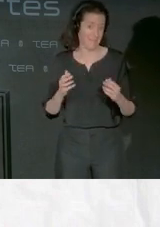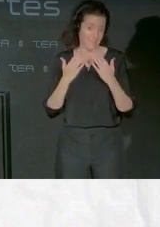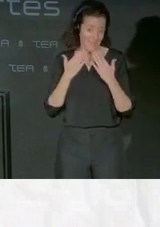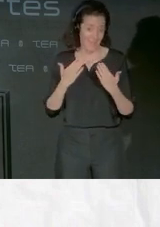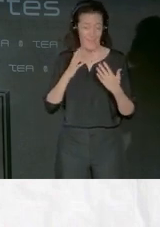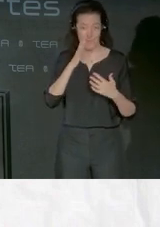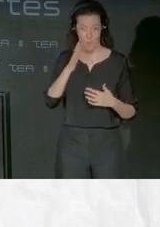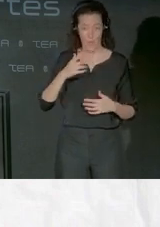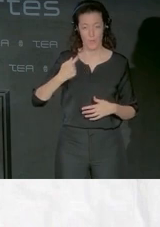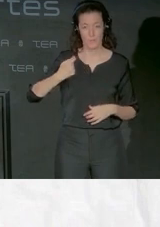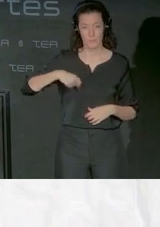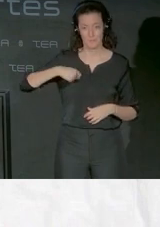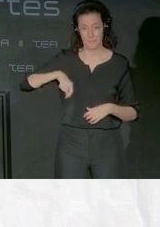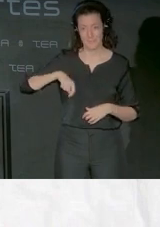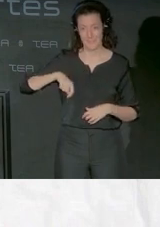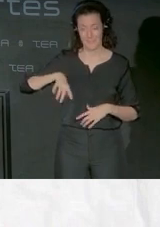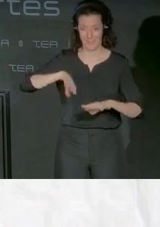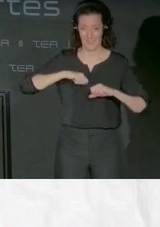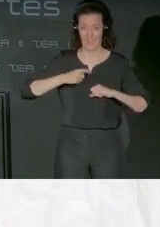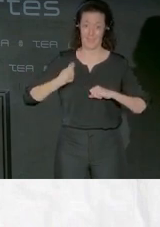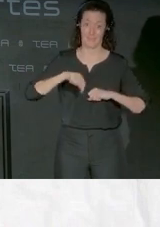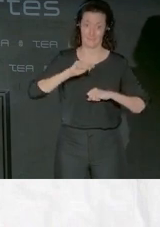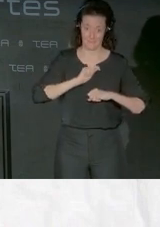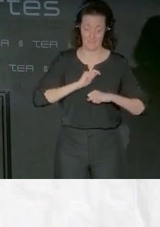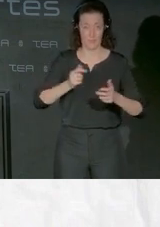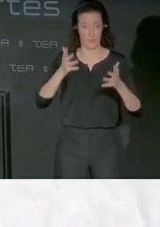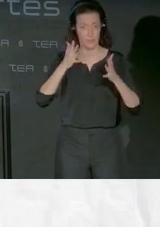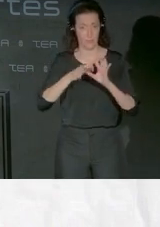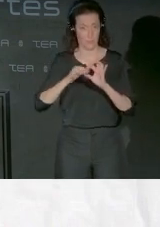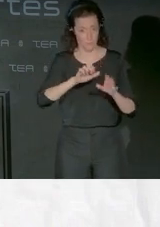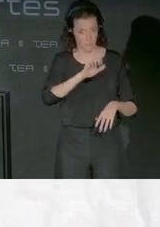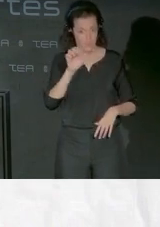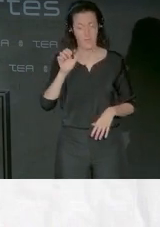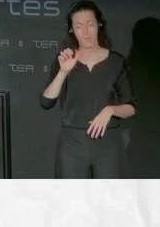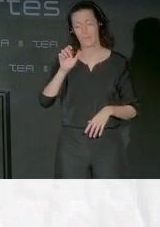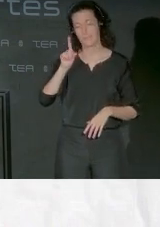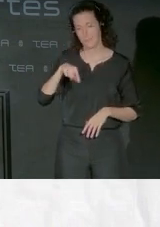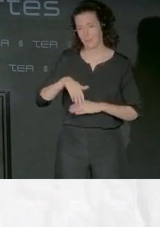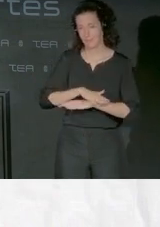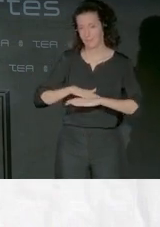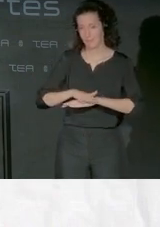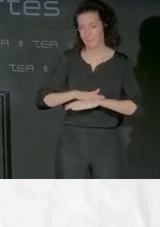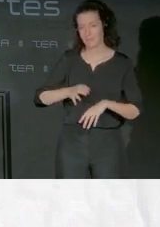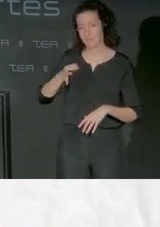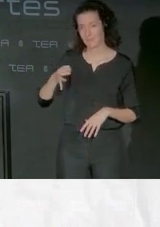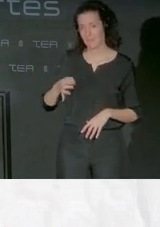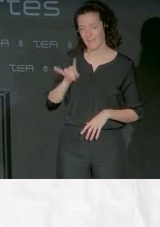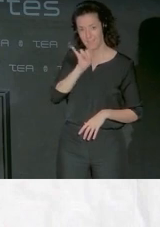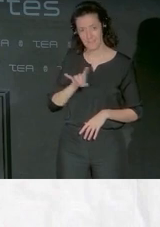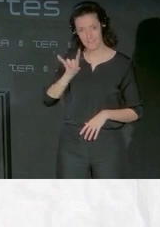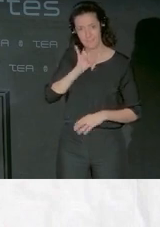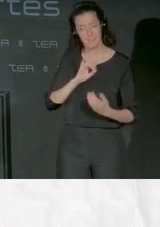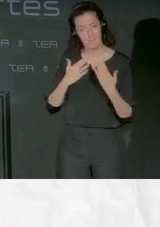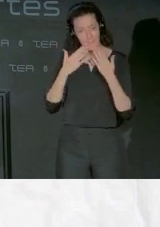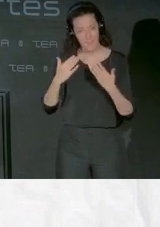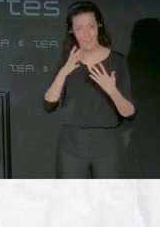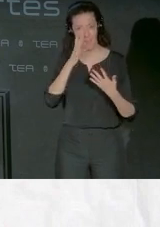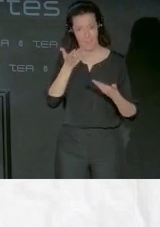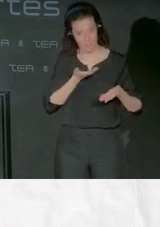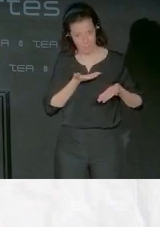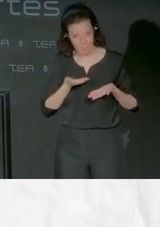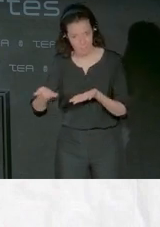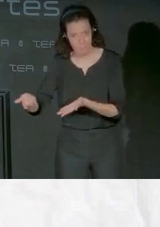the government of the Tenerife Islands as well, for having us here. Looking forward to discussing with you either right now